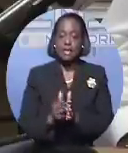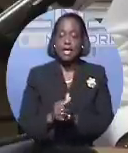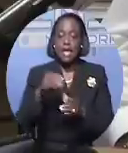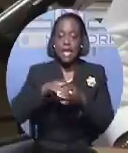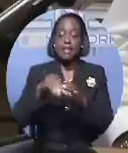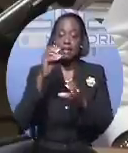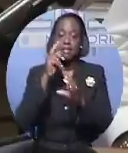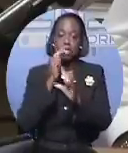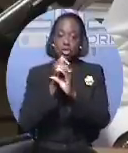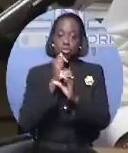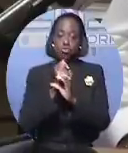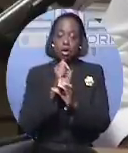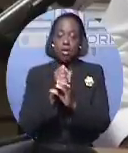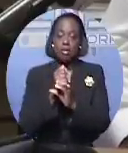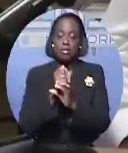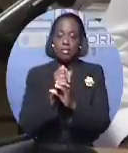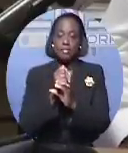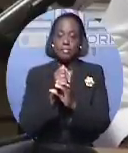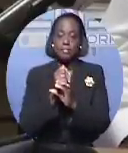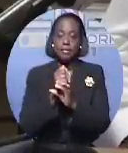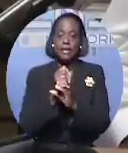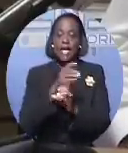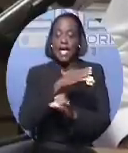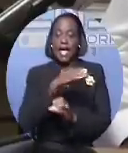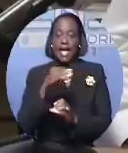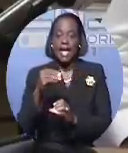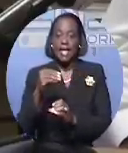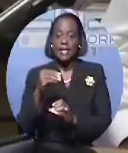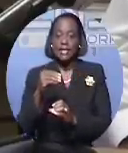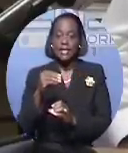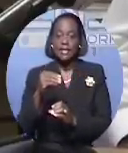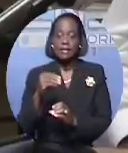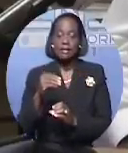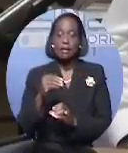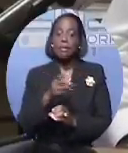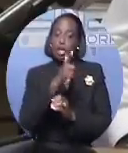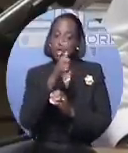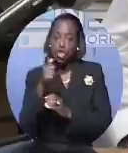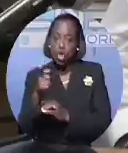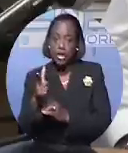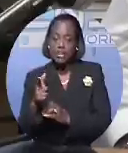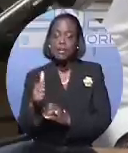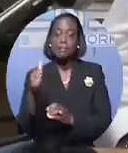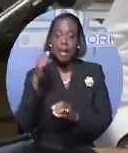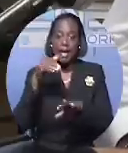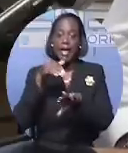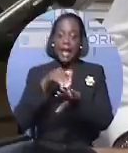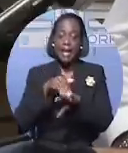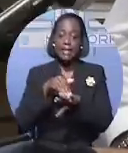vehicle and in turn returned fire on the bandits,